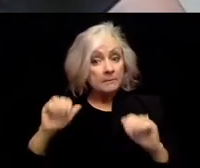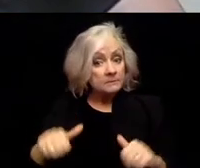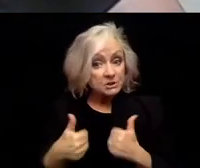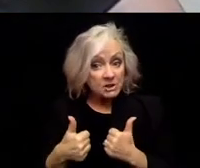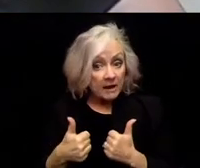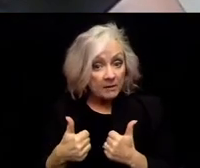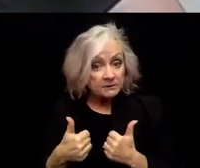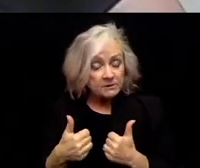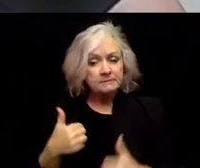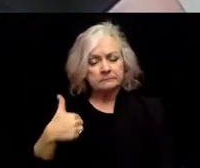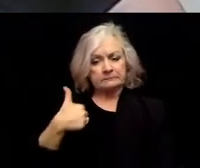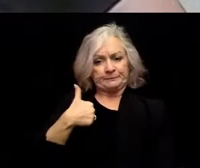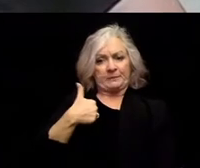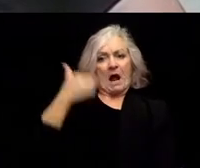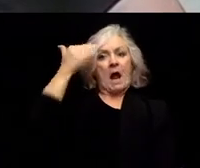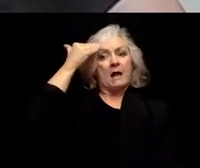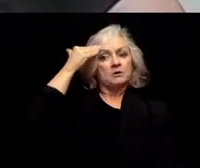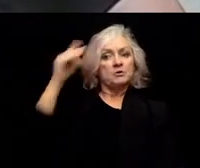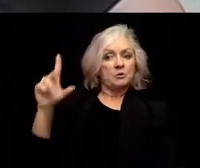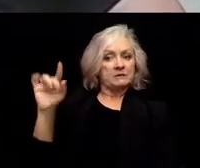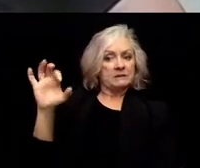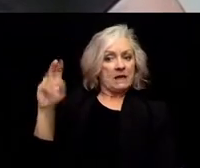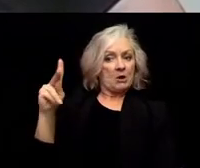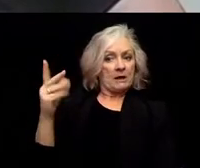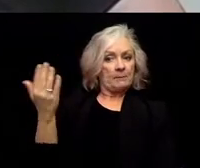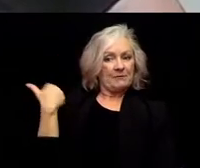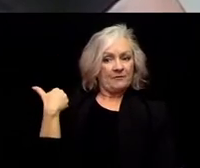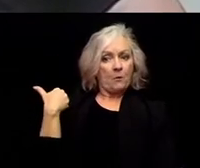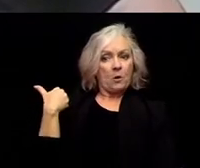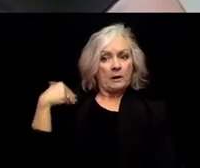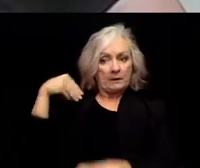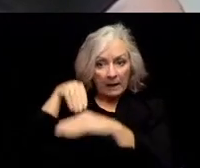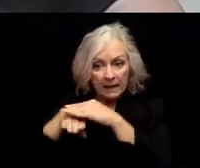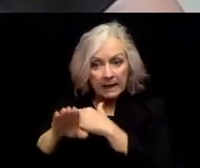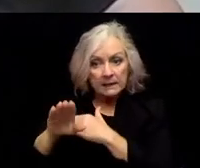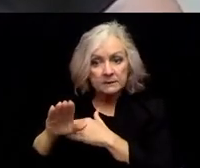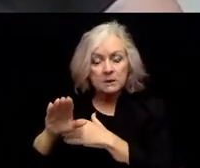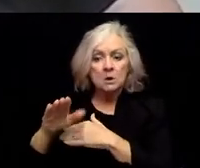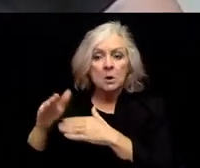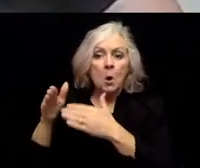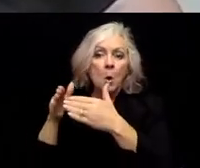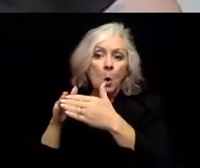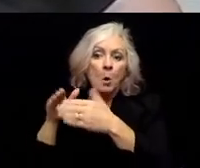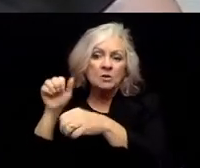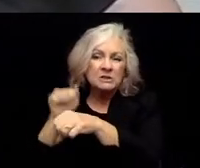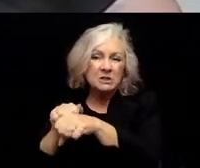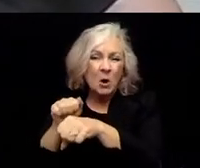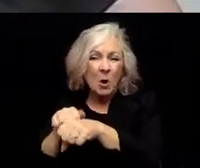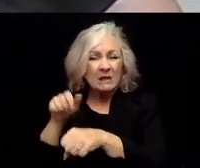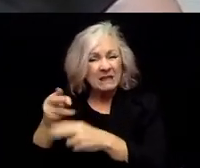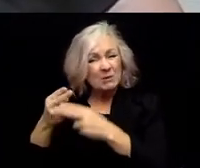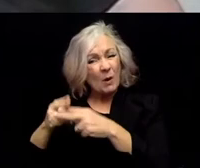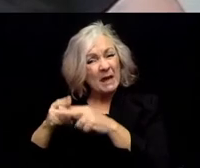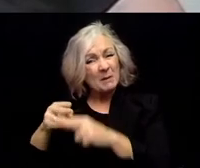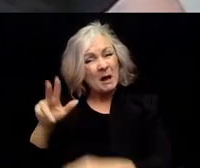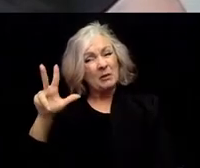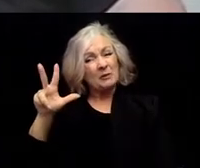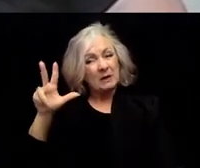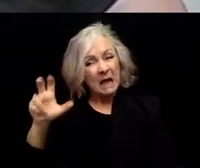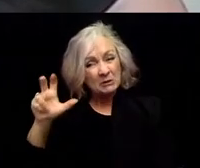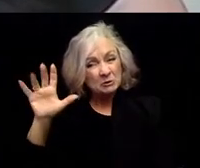Derek before he went to Cornerstone. And in my opinion, he was close to 325, 330. And Cornerstone did a remarkable